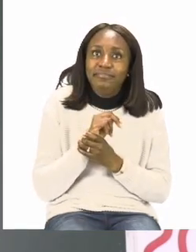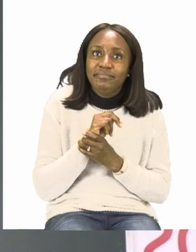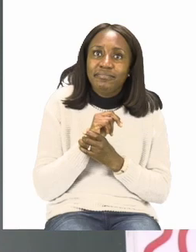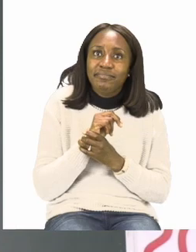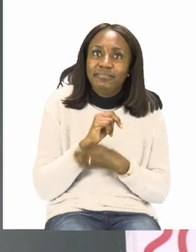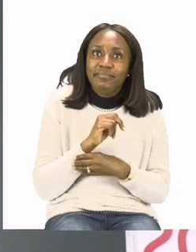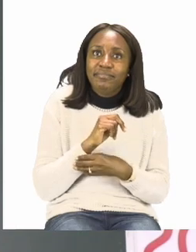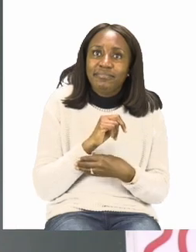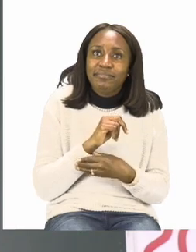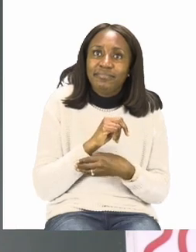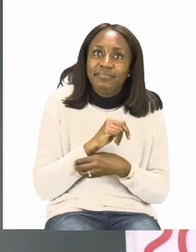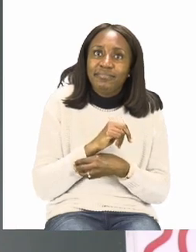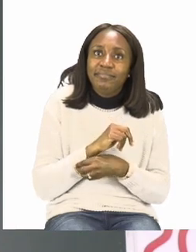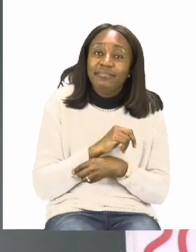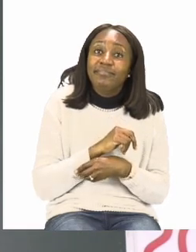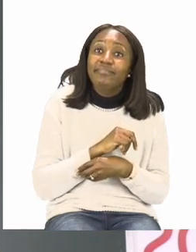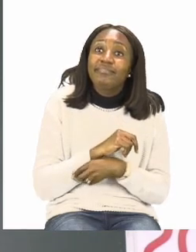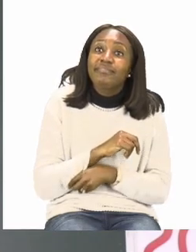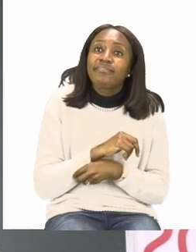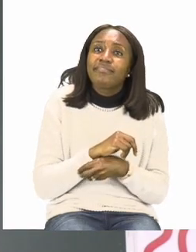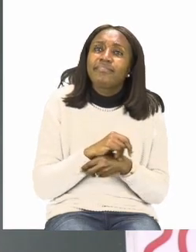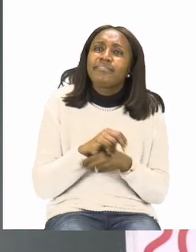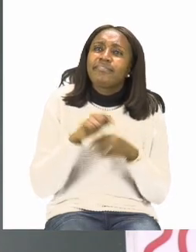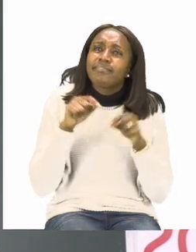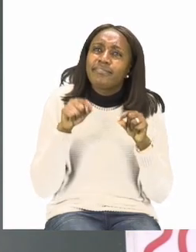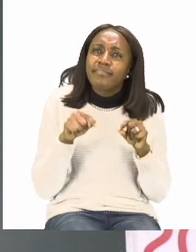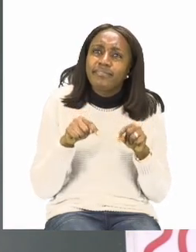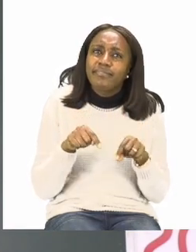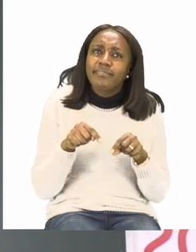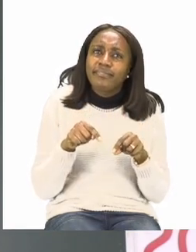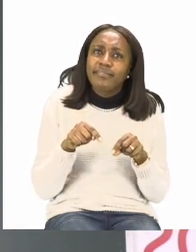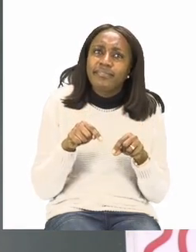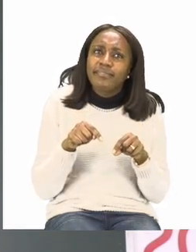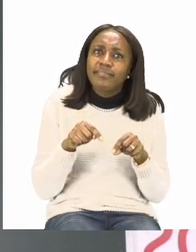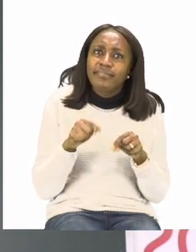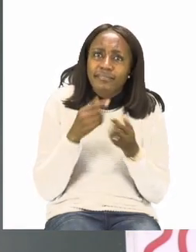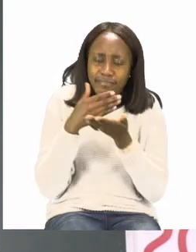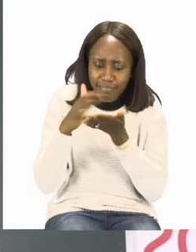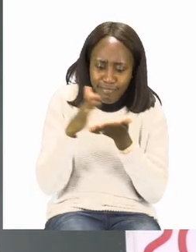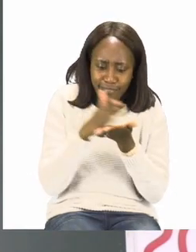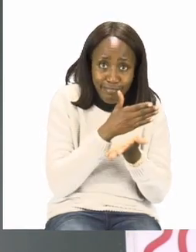2. And then we are going to share them